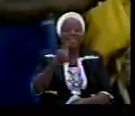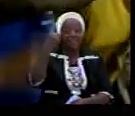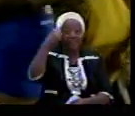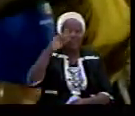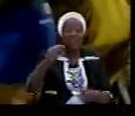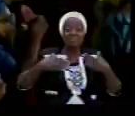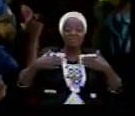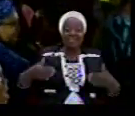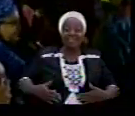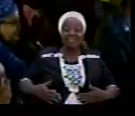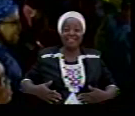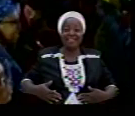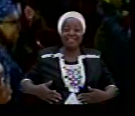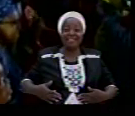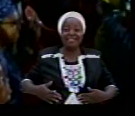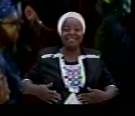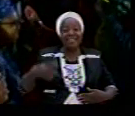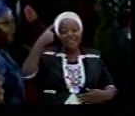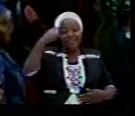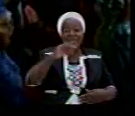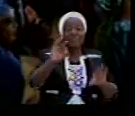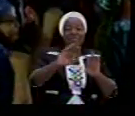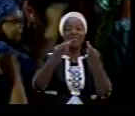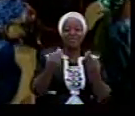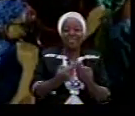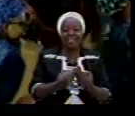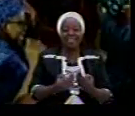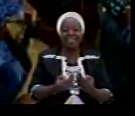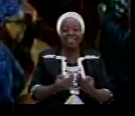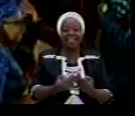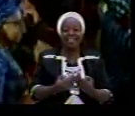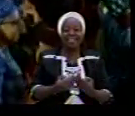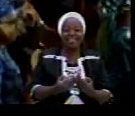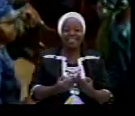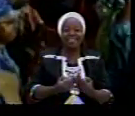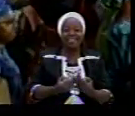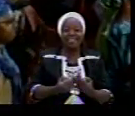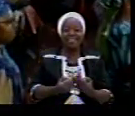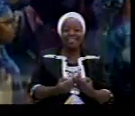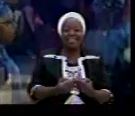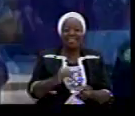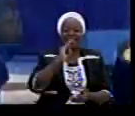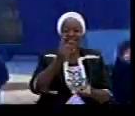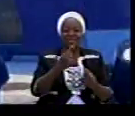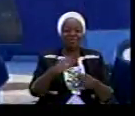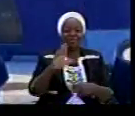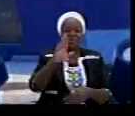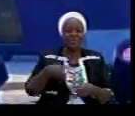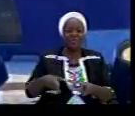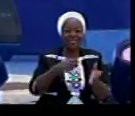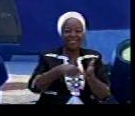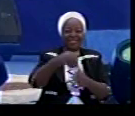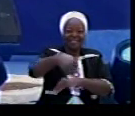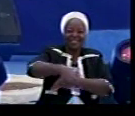body. For your family. It's coming your way tonight.